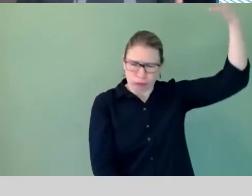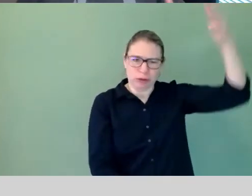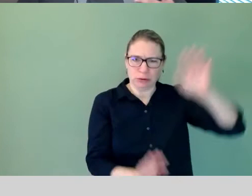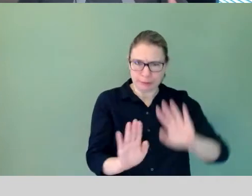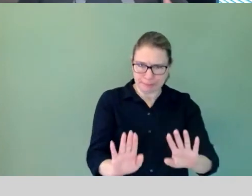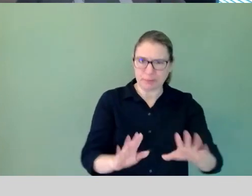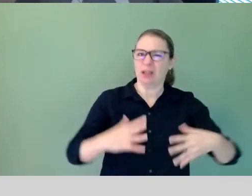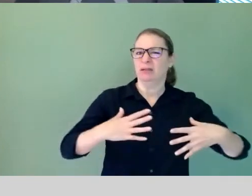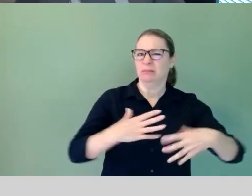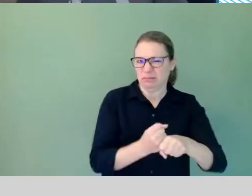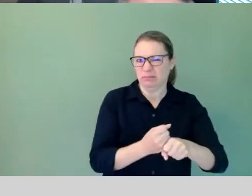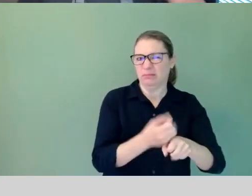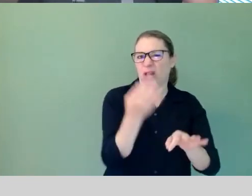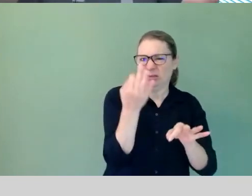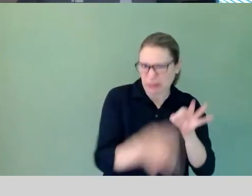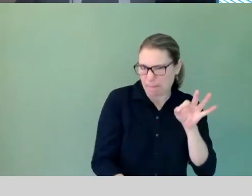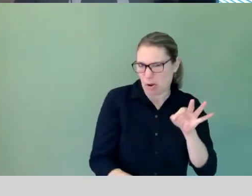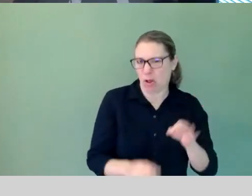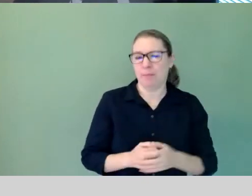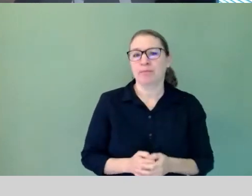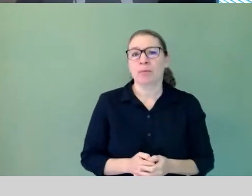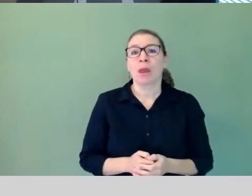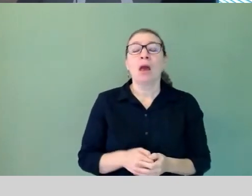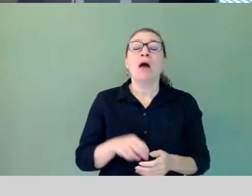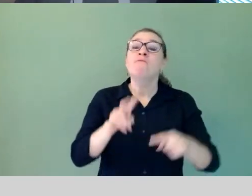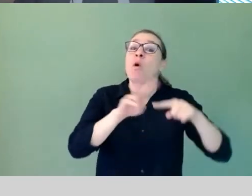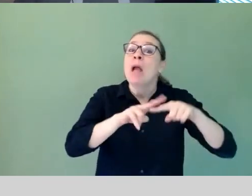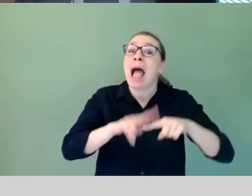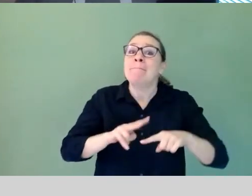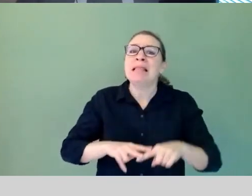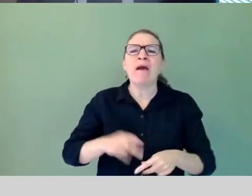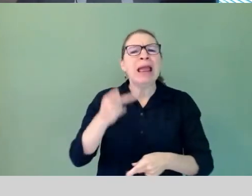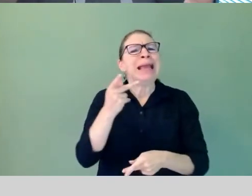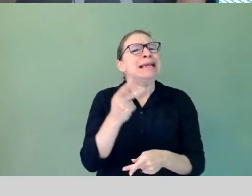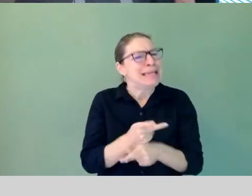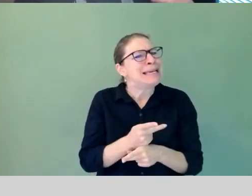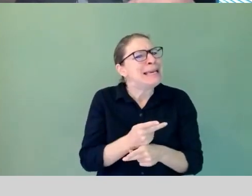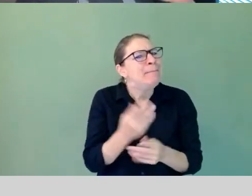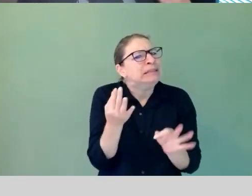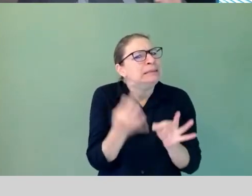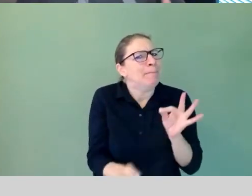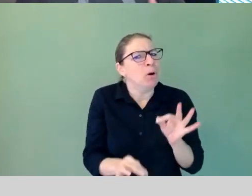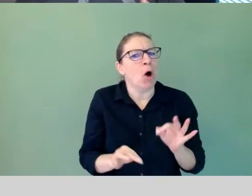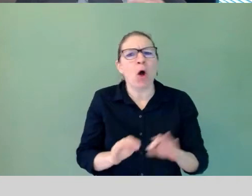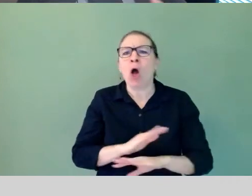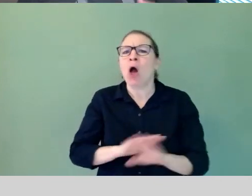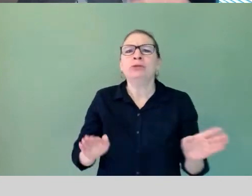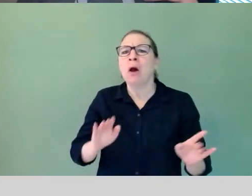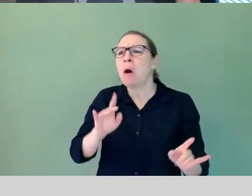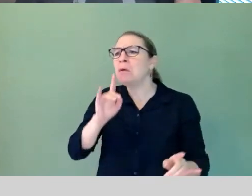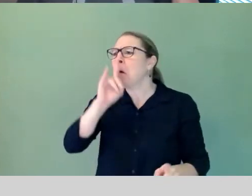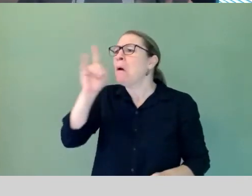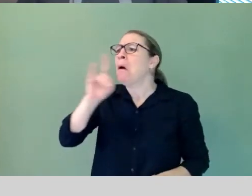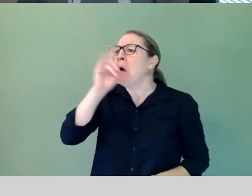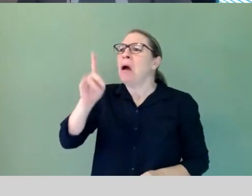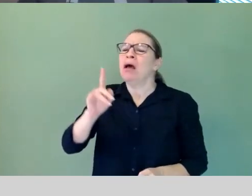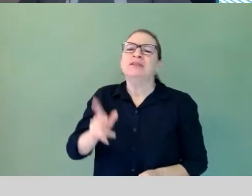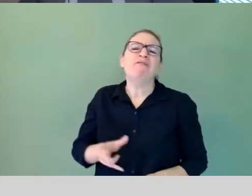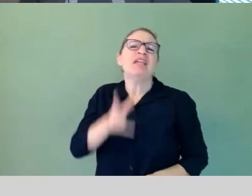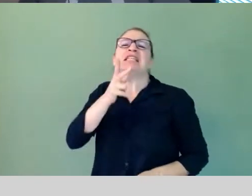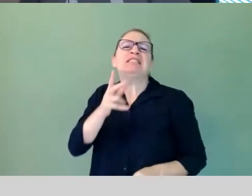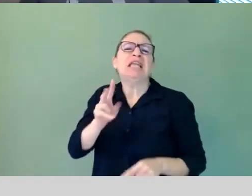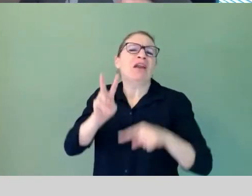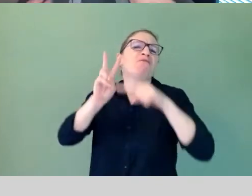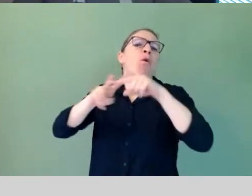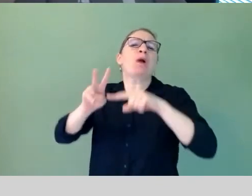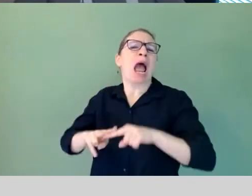SAT words are not needed here. Upper level reading level, college level reading level, these words do not need to be here. Always assume